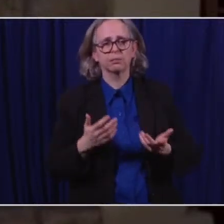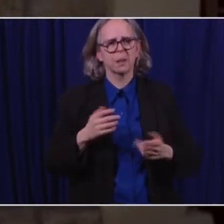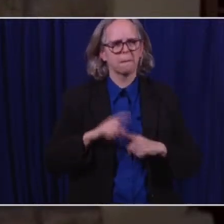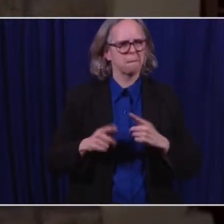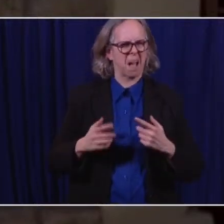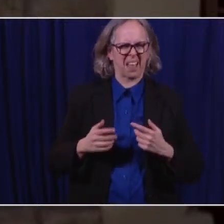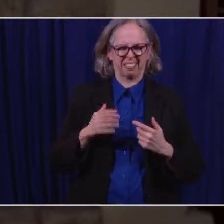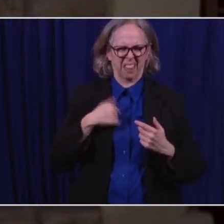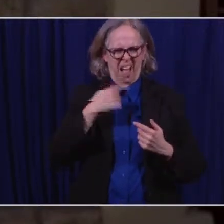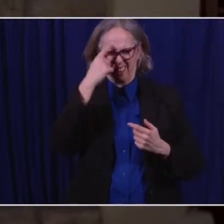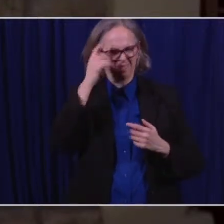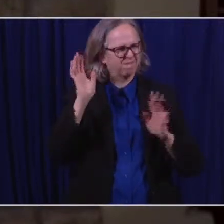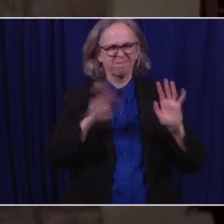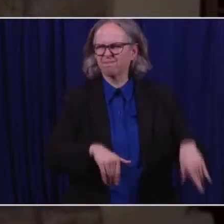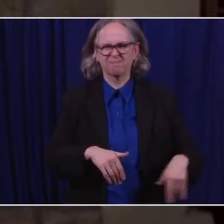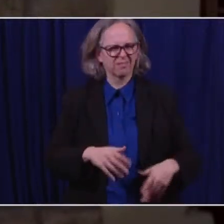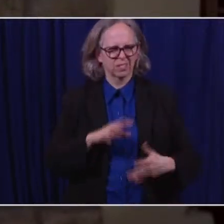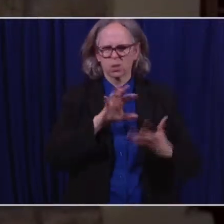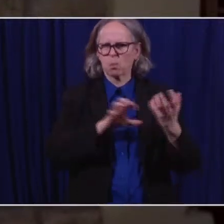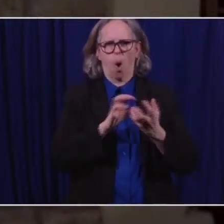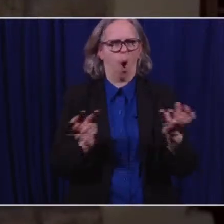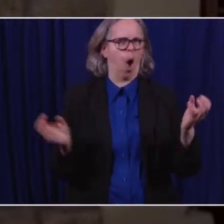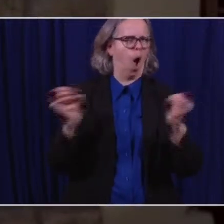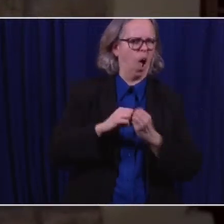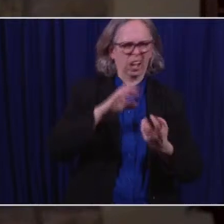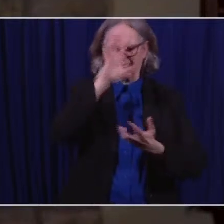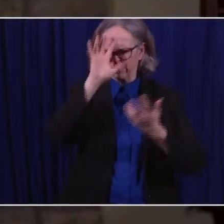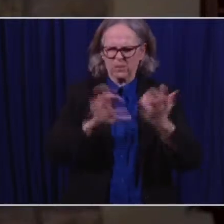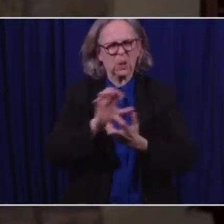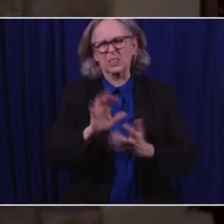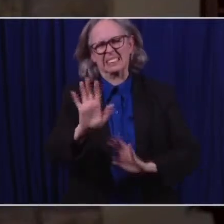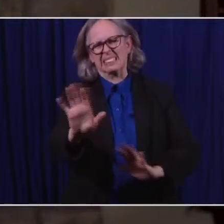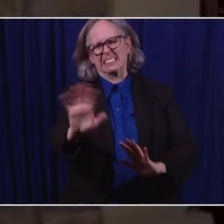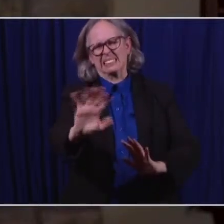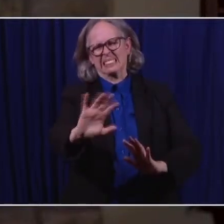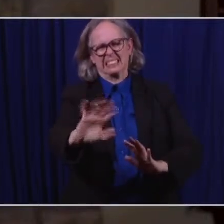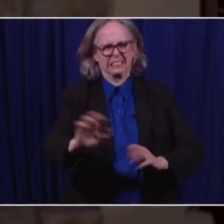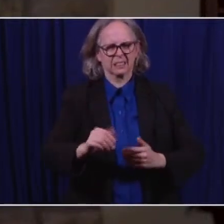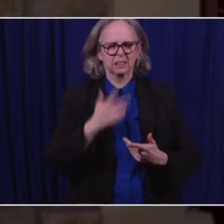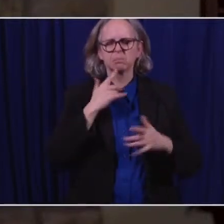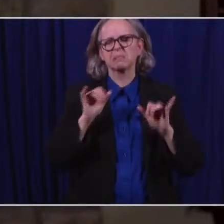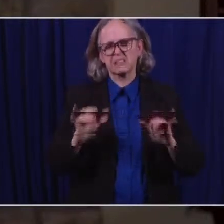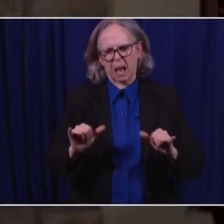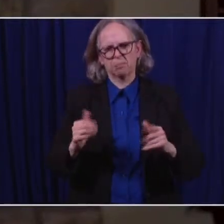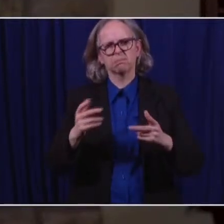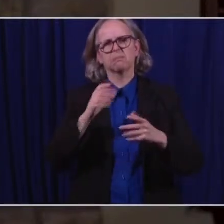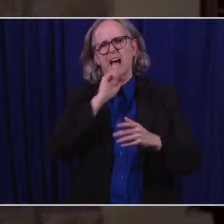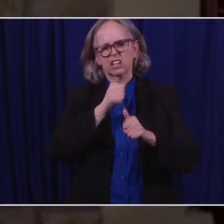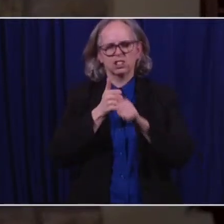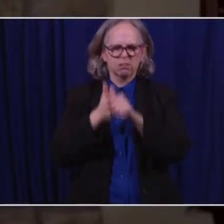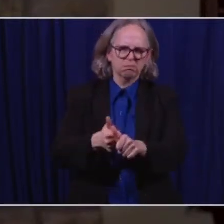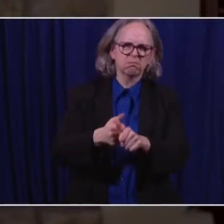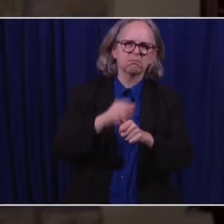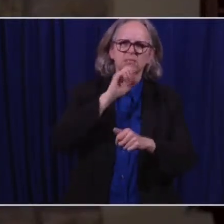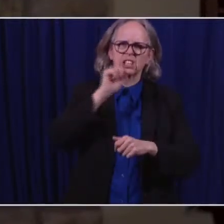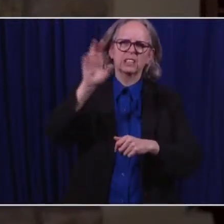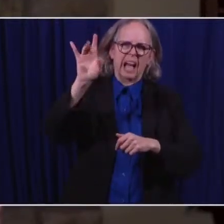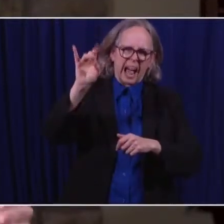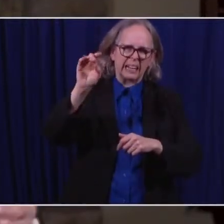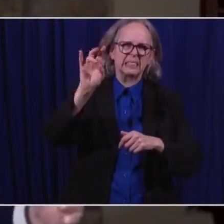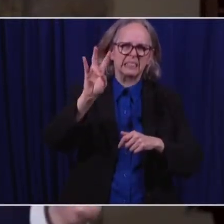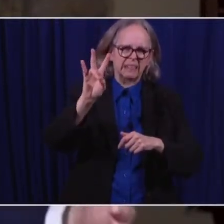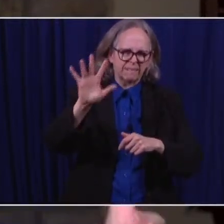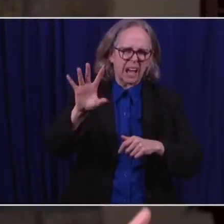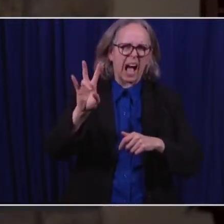going to cause too much confusion. You need to continue to stay right with what you said you were going to do. Because we had some providers who were